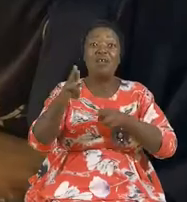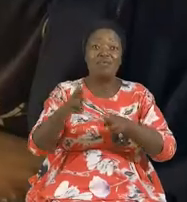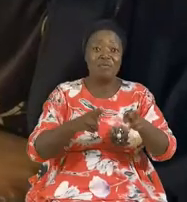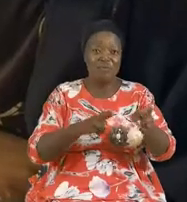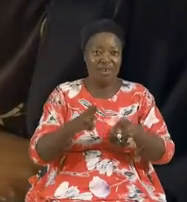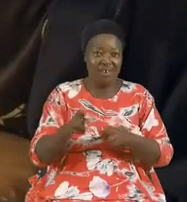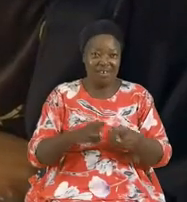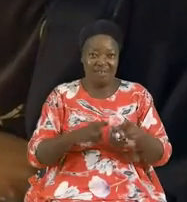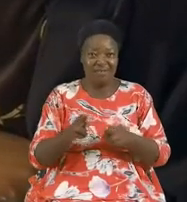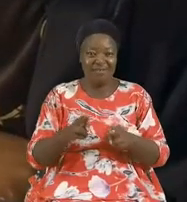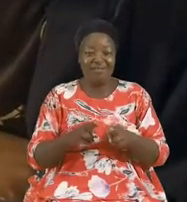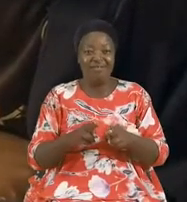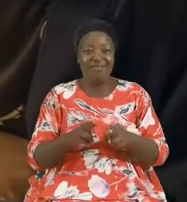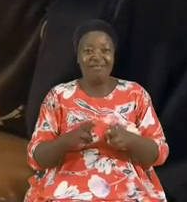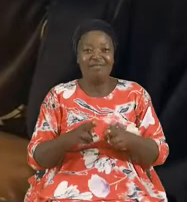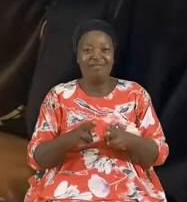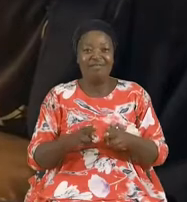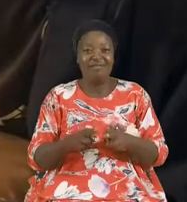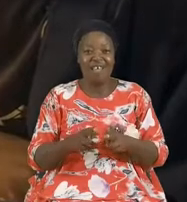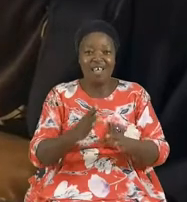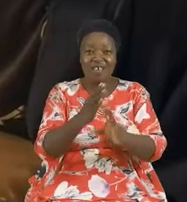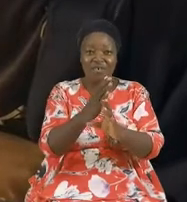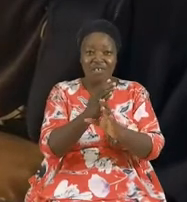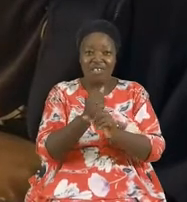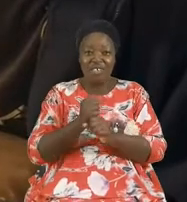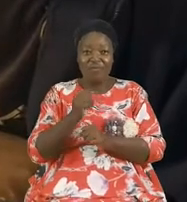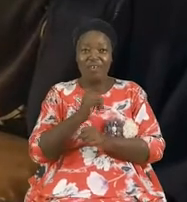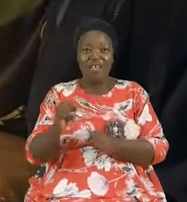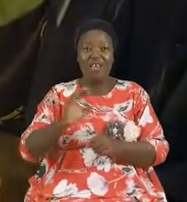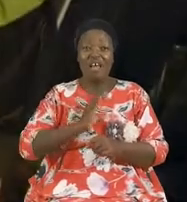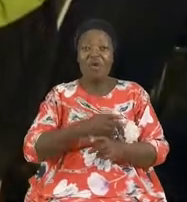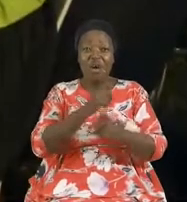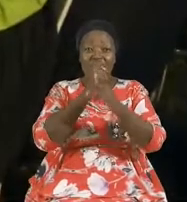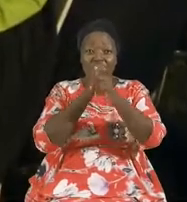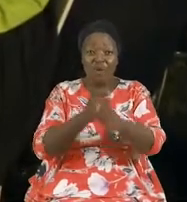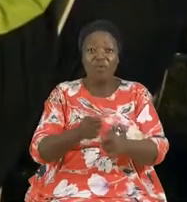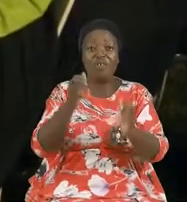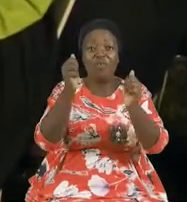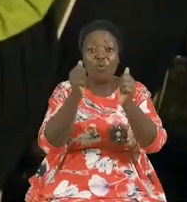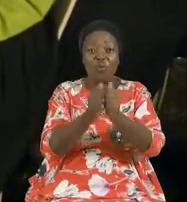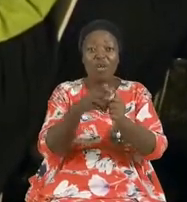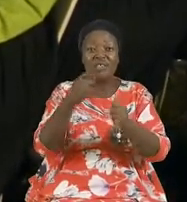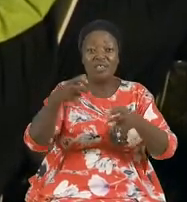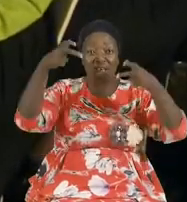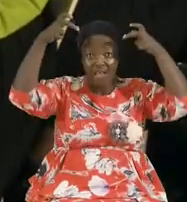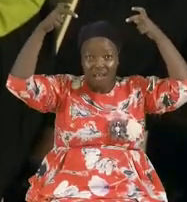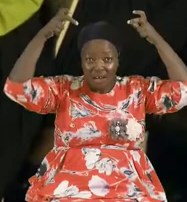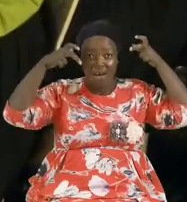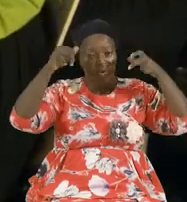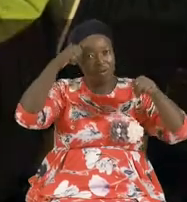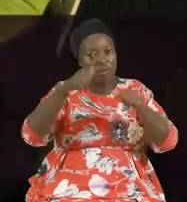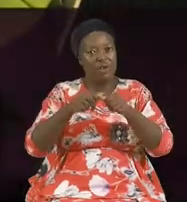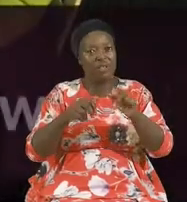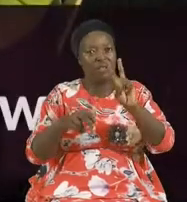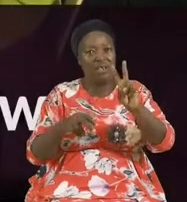crown. You will reign. I said you will reign, receiving our